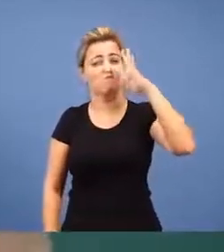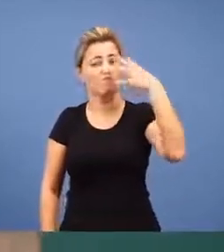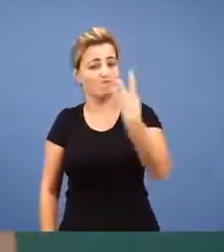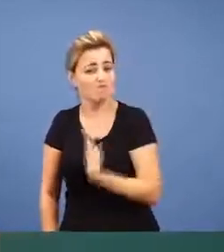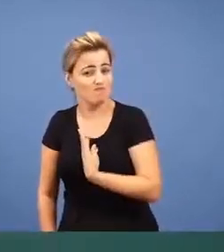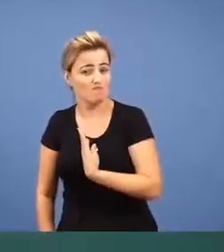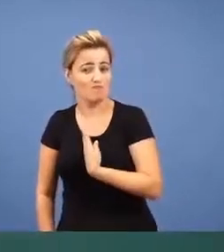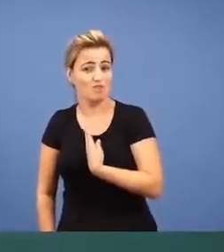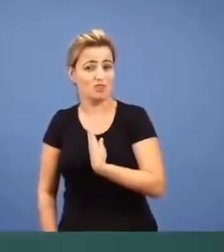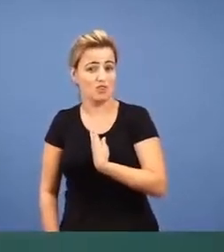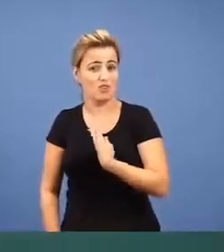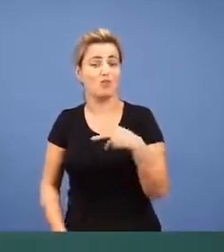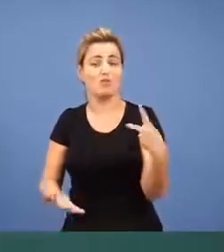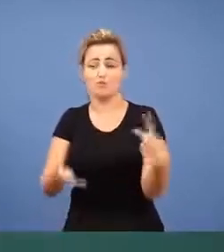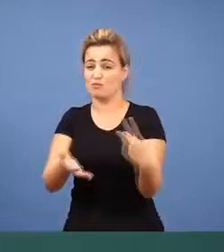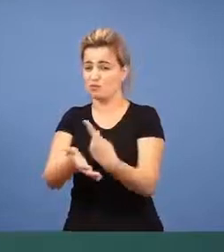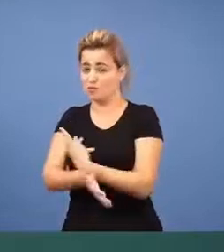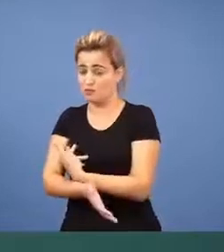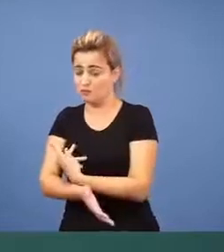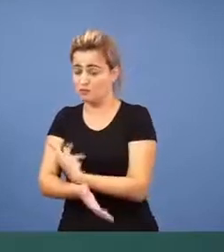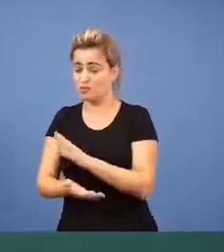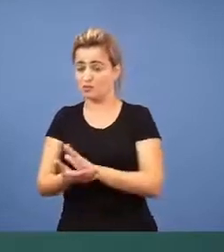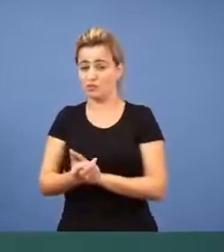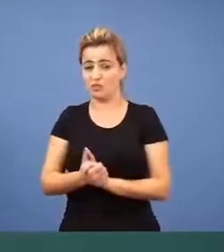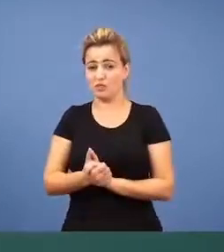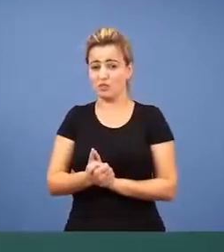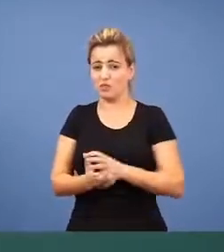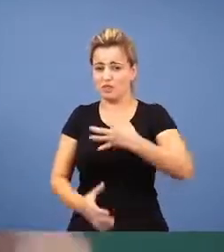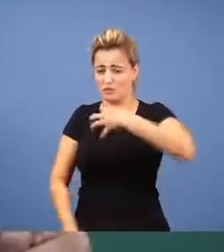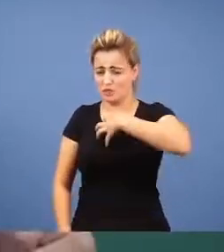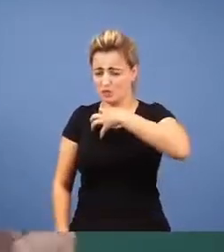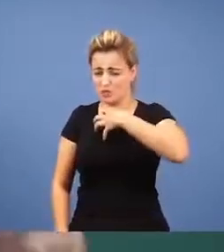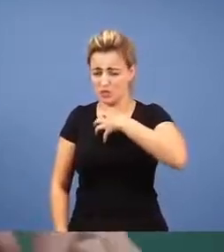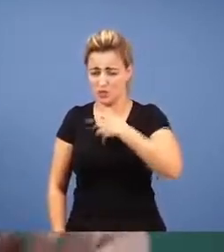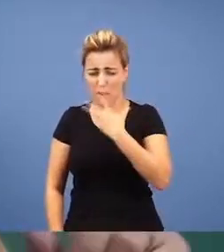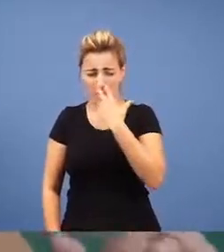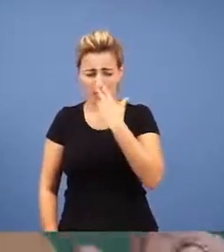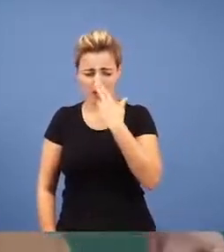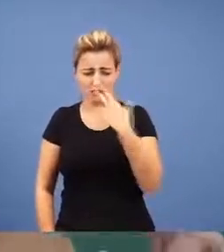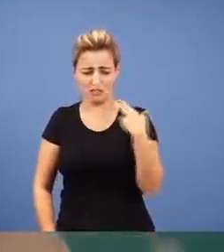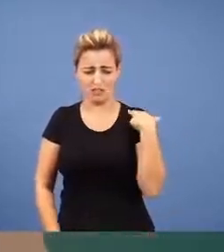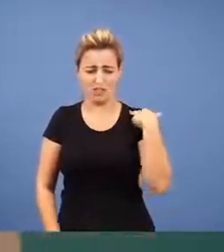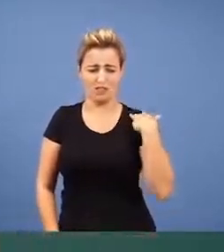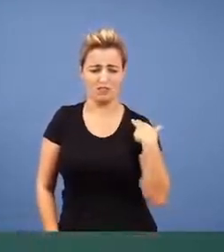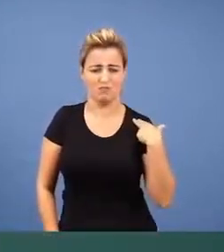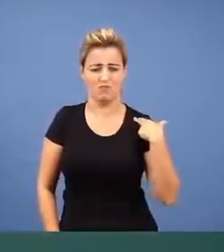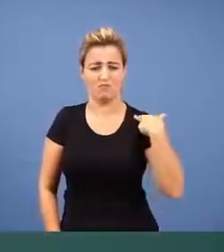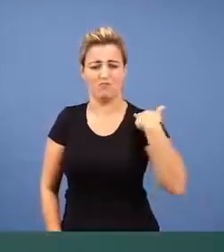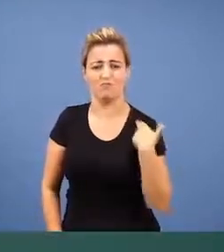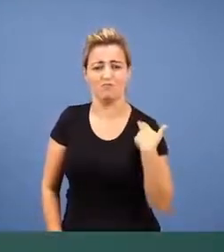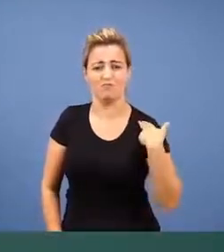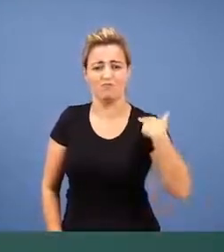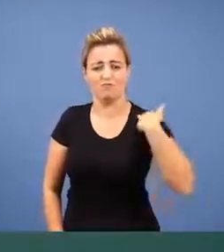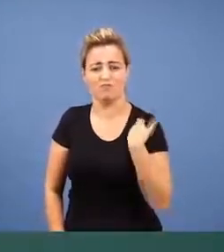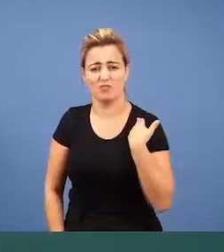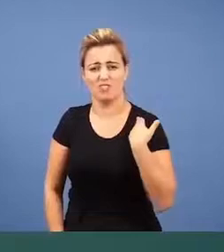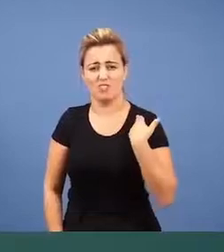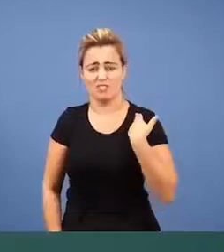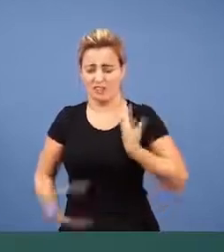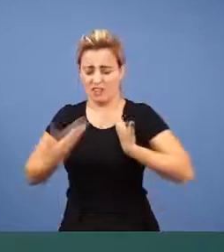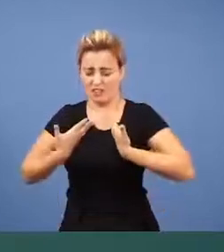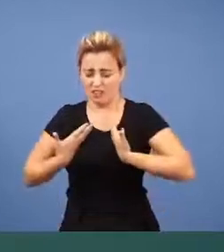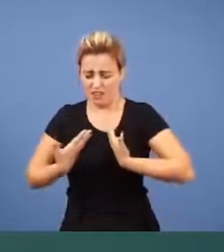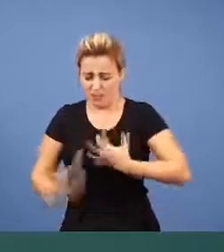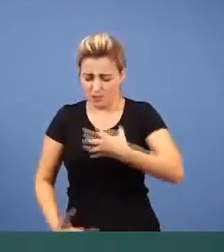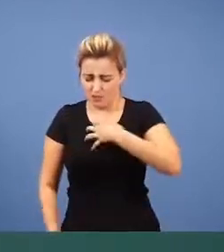received stones that were thrown at them. And it is interesting that those brethren, they were